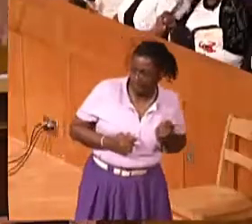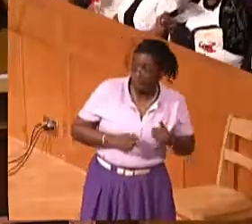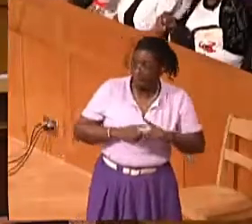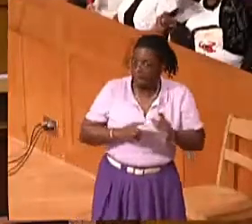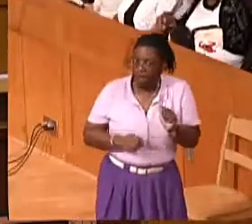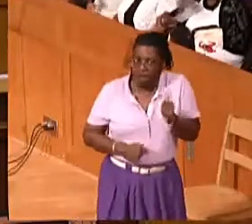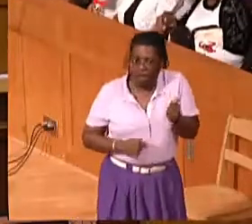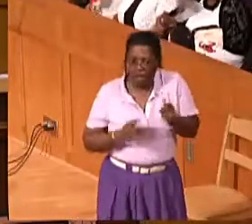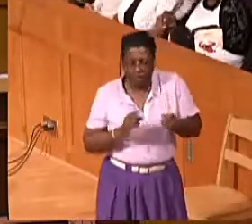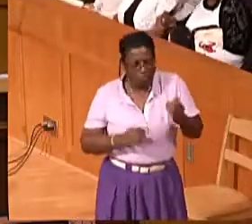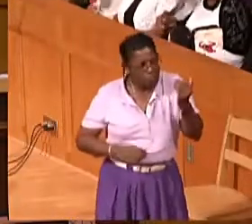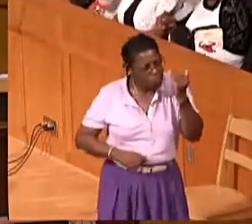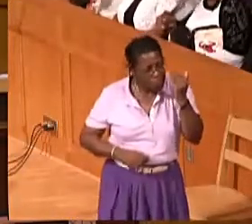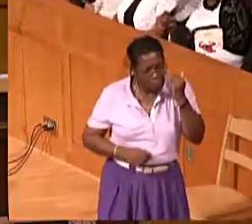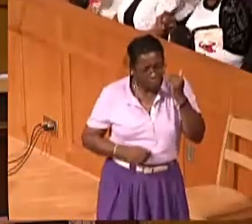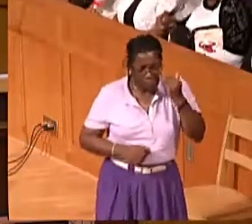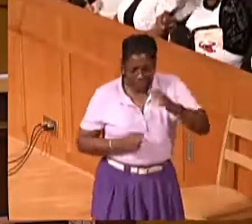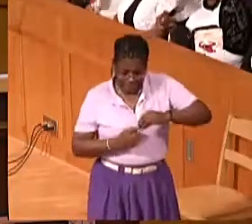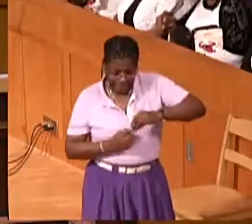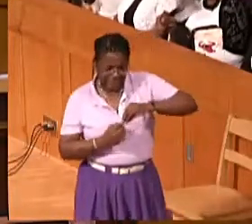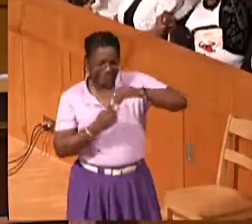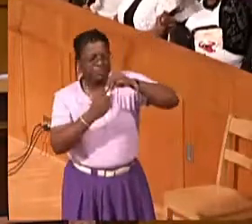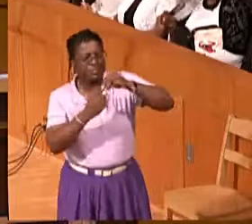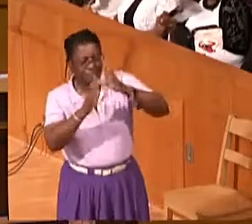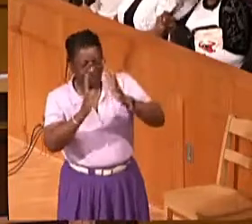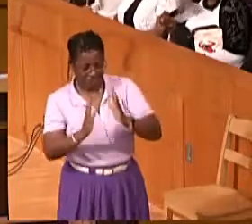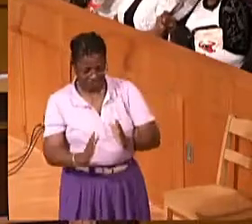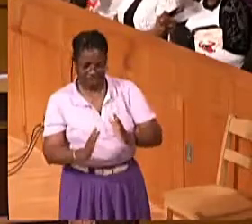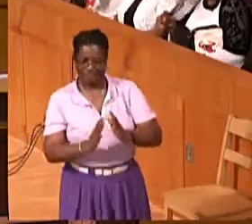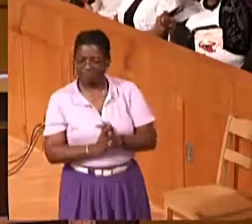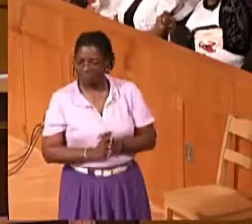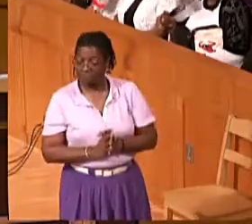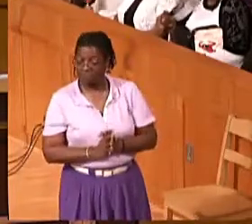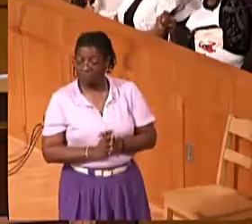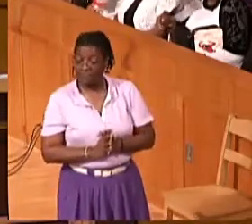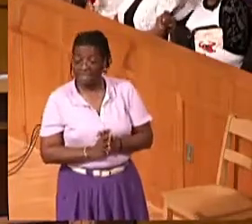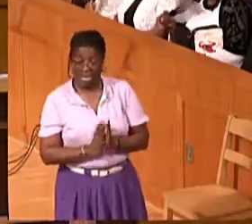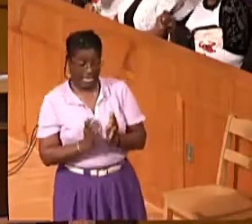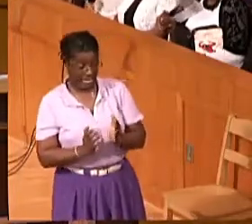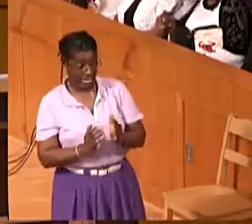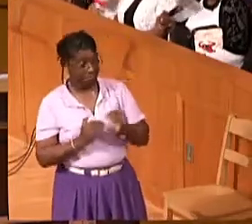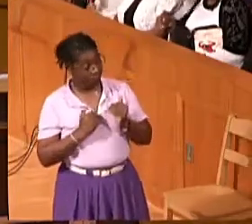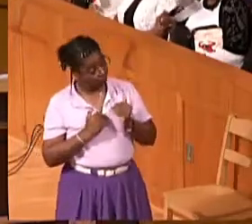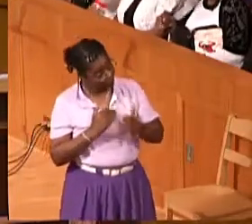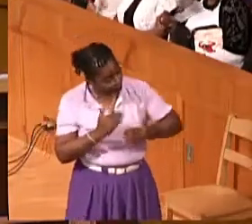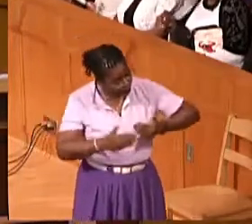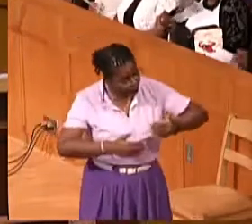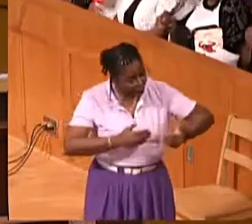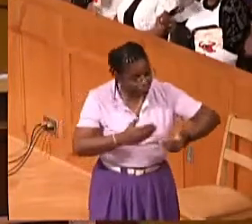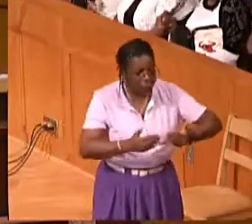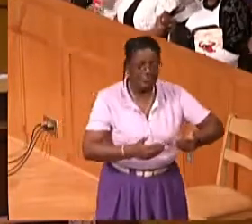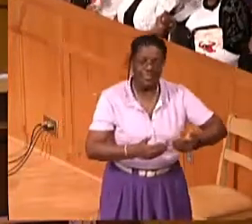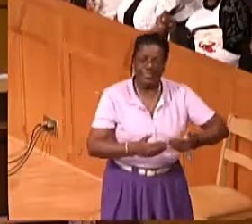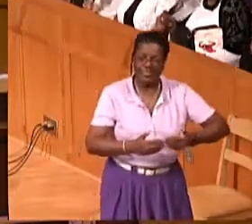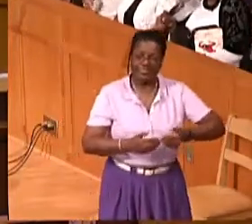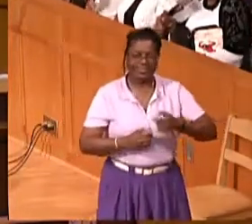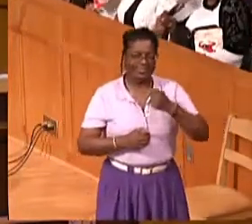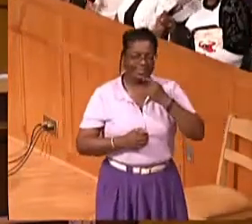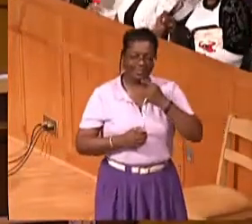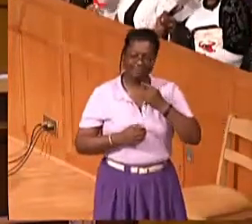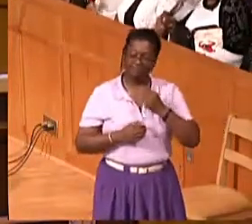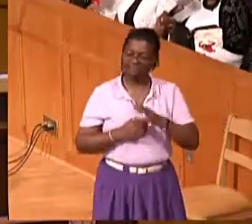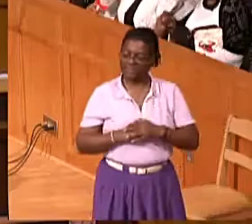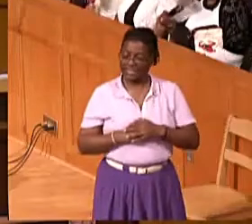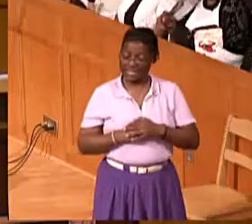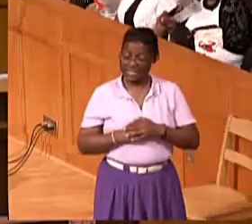right. I'm going to go on because he gave me a certain amount of time, and I'm going to do the best I can to get you out